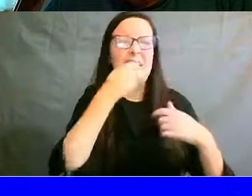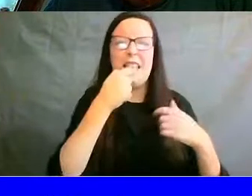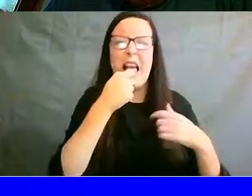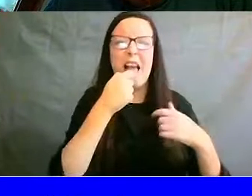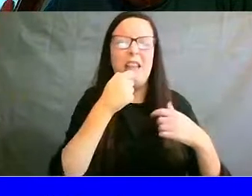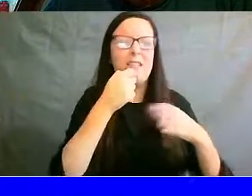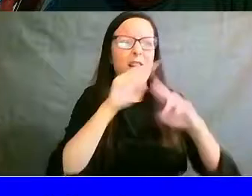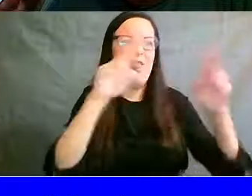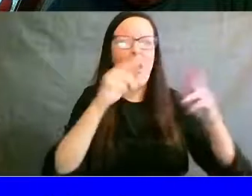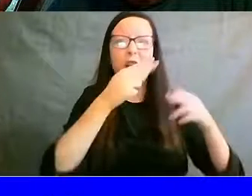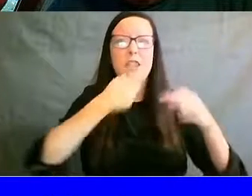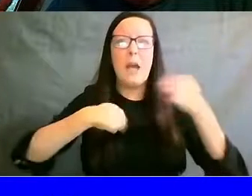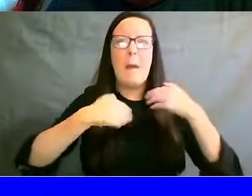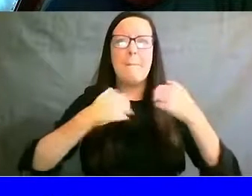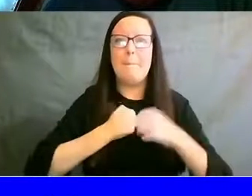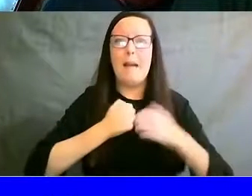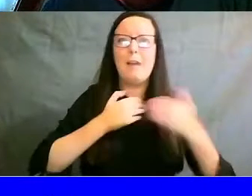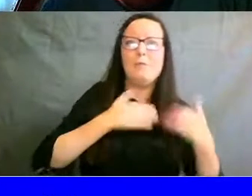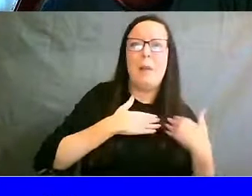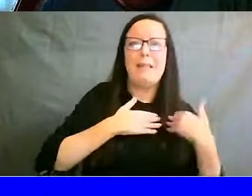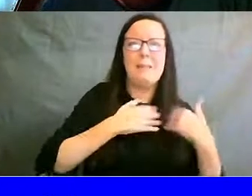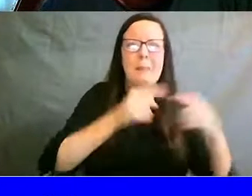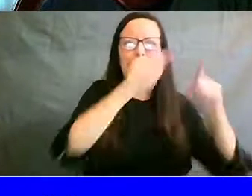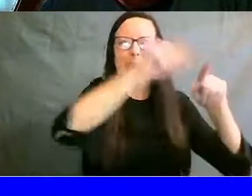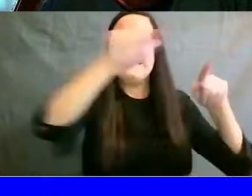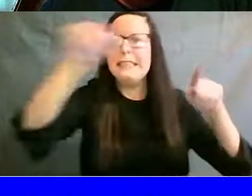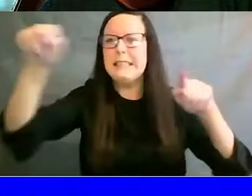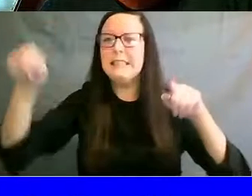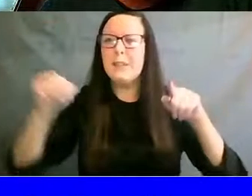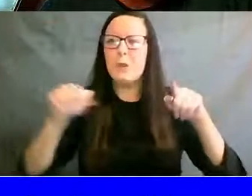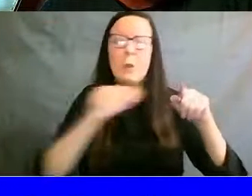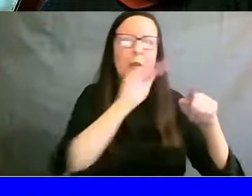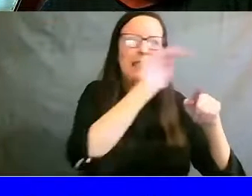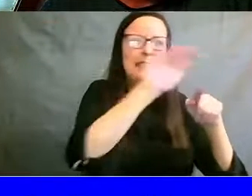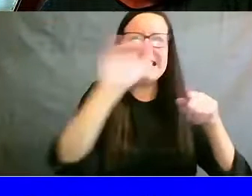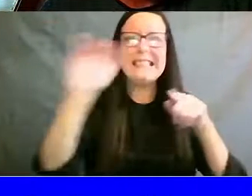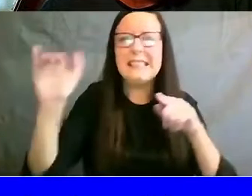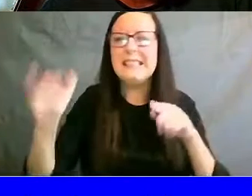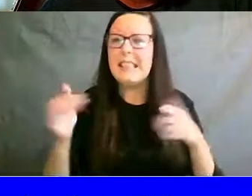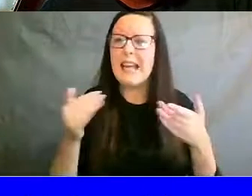everybody we went to. And they also said that solicitors is those working